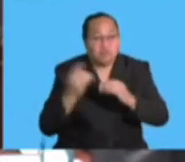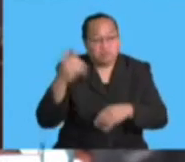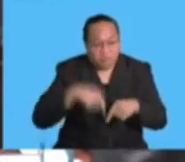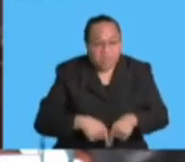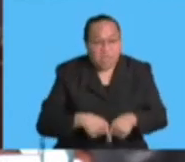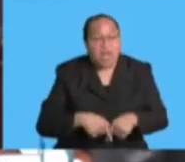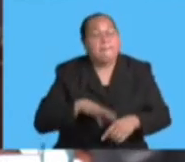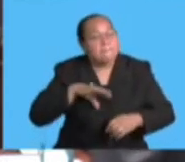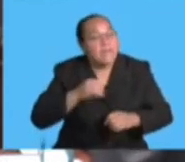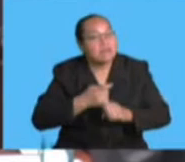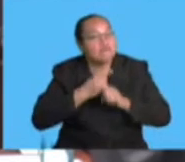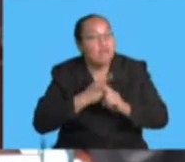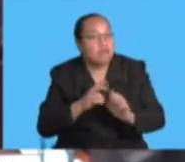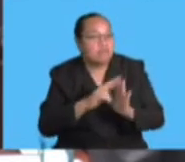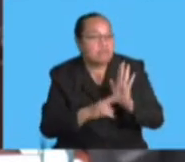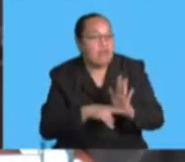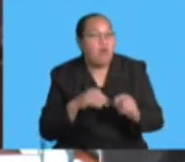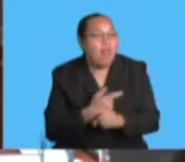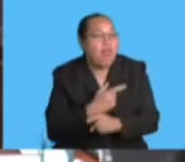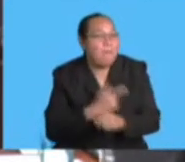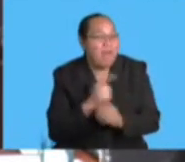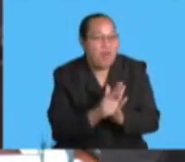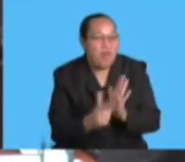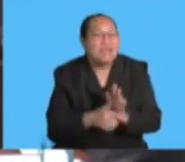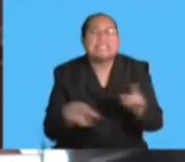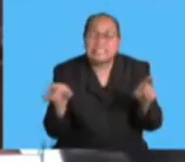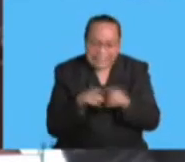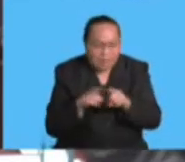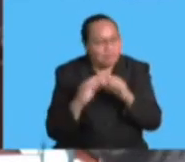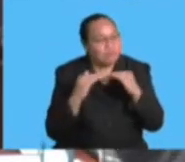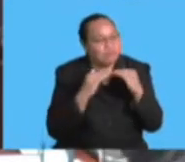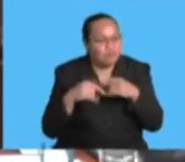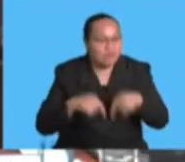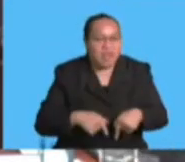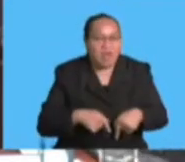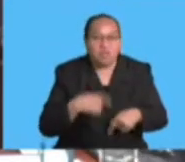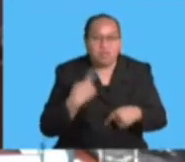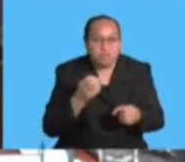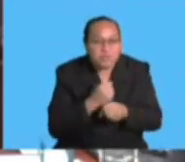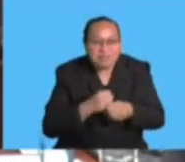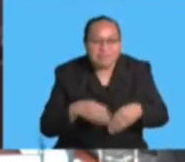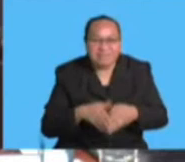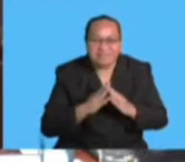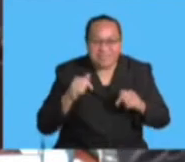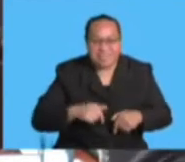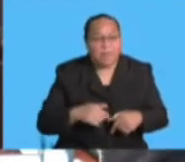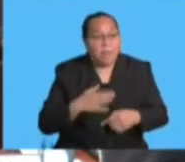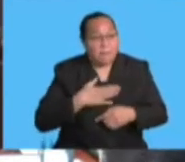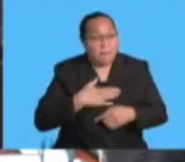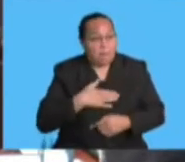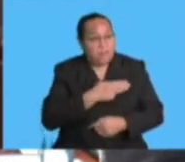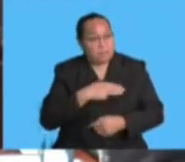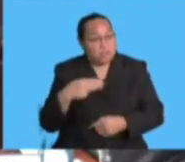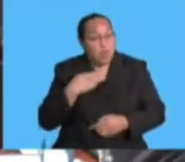to comply with our labor laws just like our locals. Mr. Speaker, sir, my ministry is working